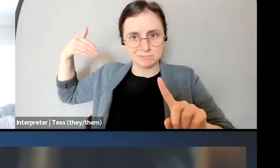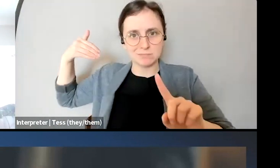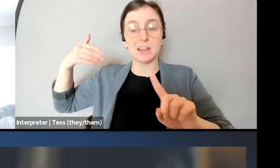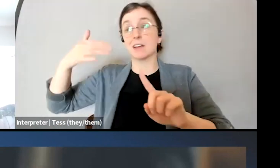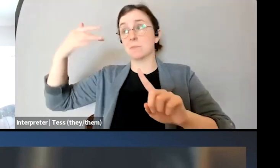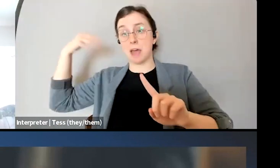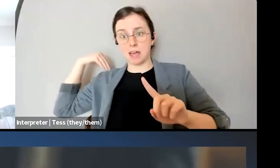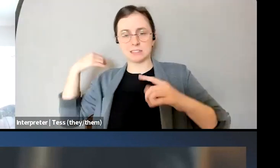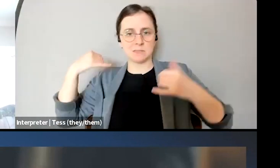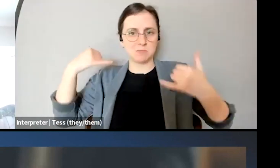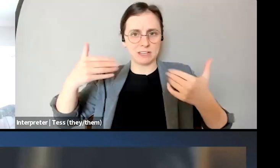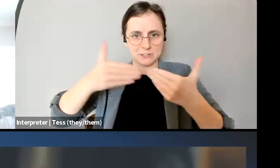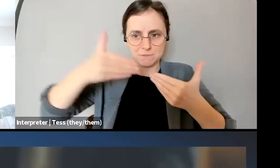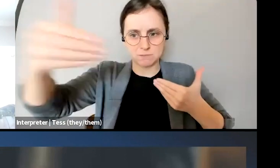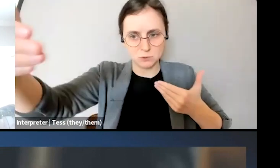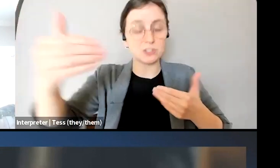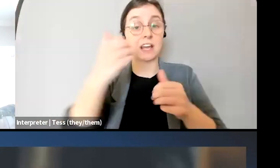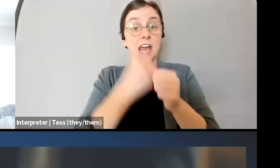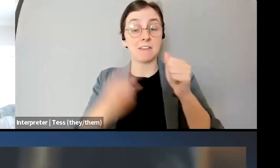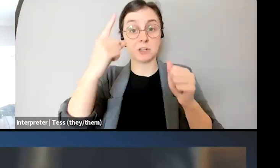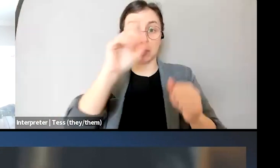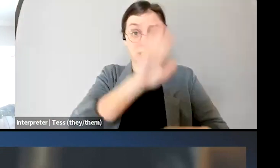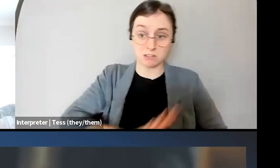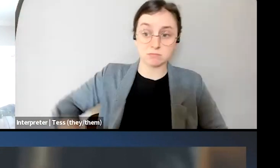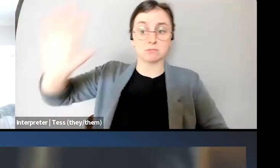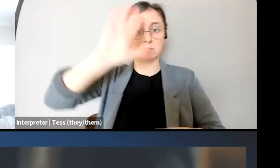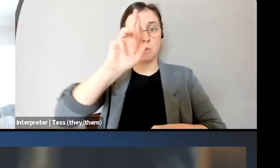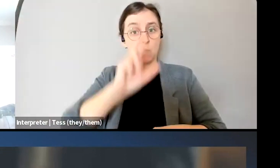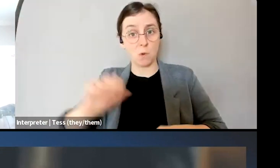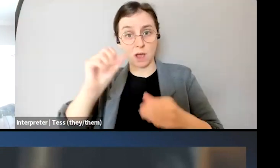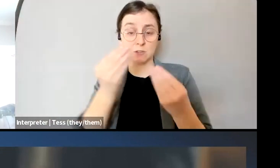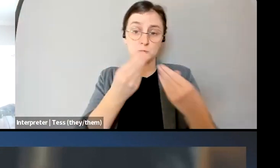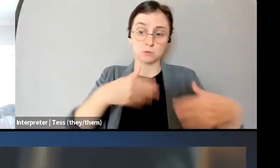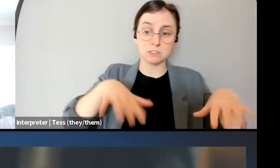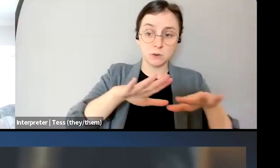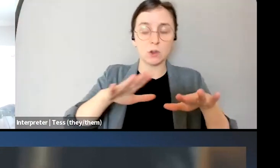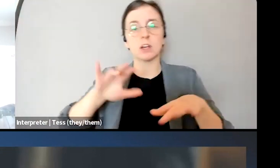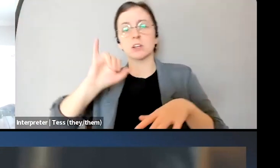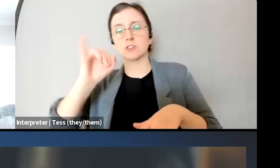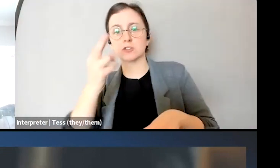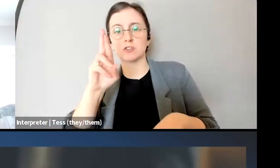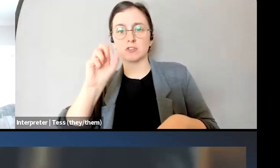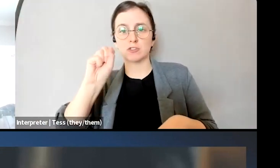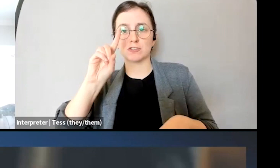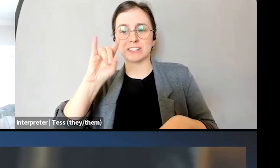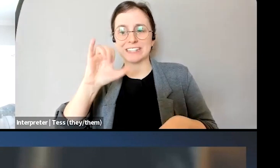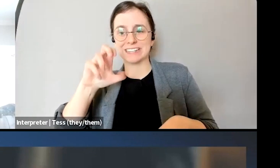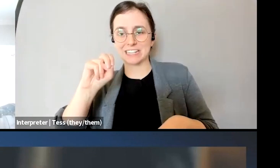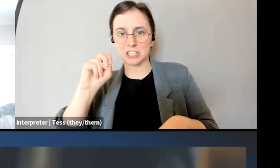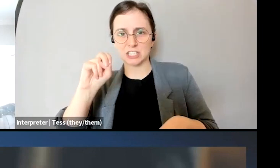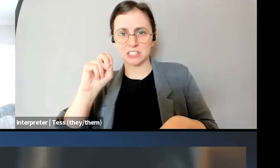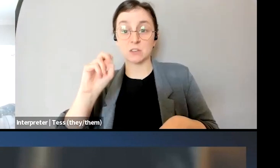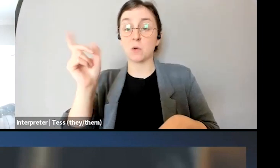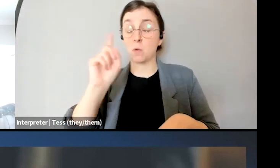future, everywhere in the United States, territories, and jurisdictions where our speakers and